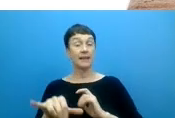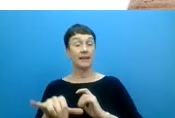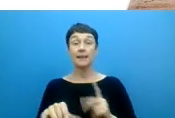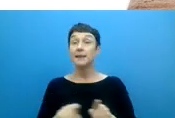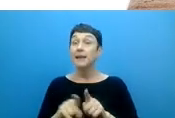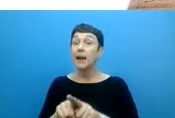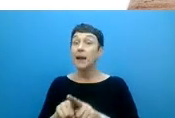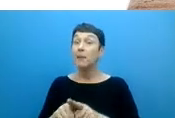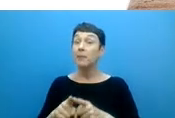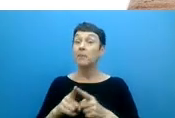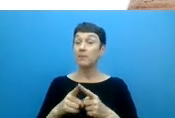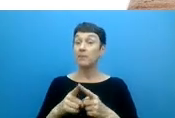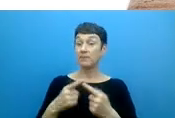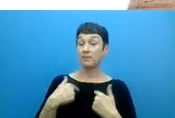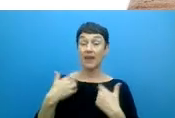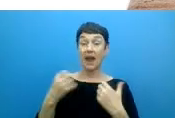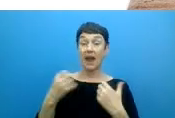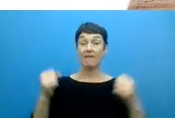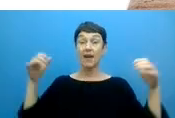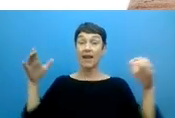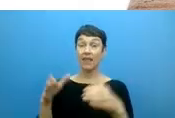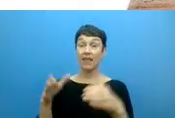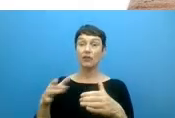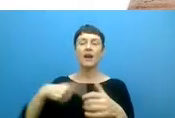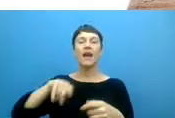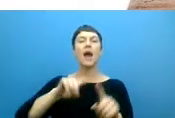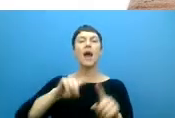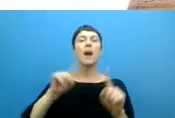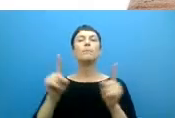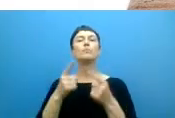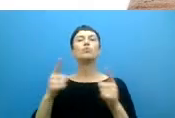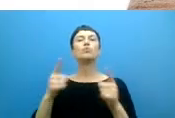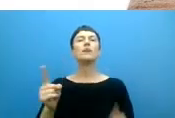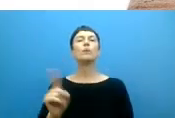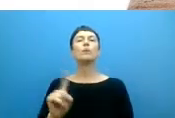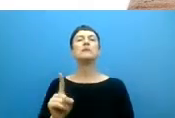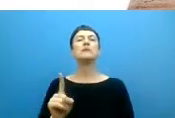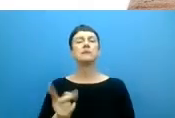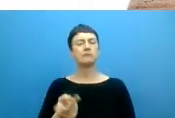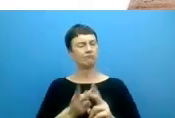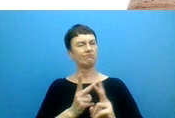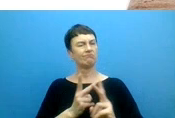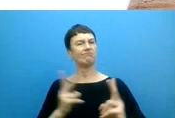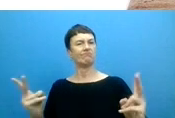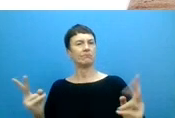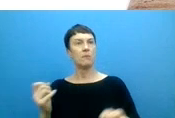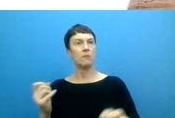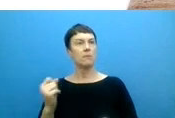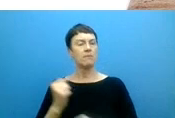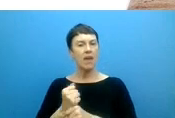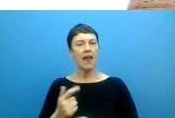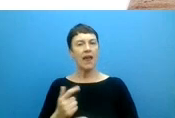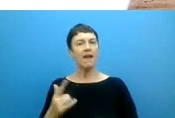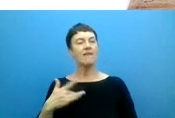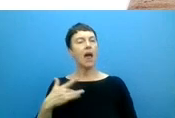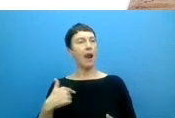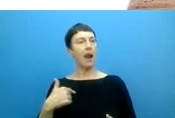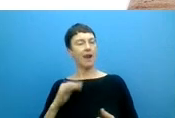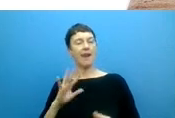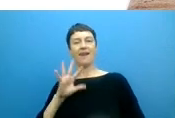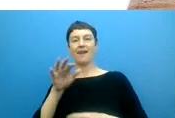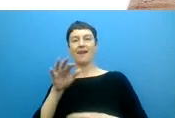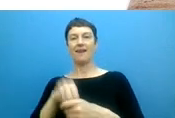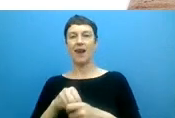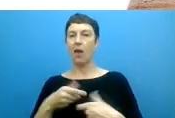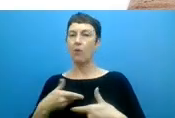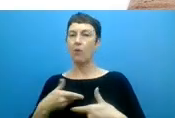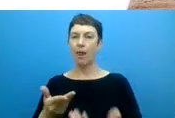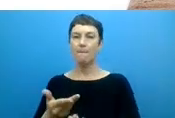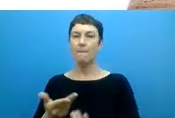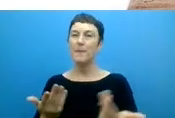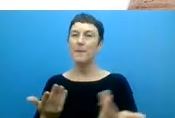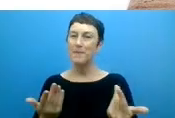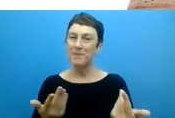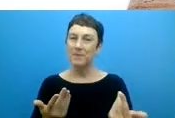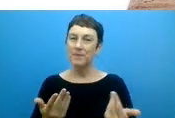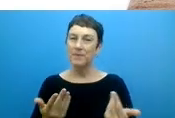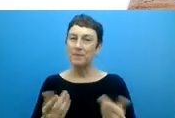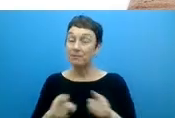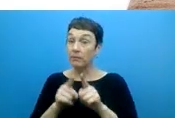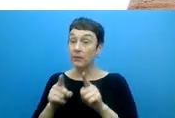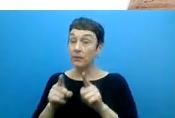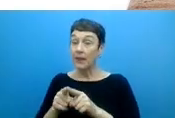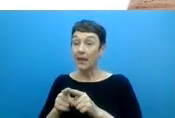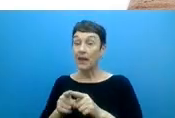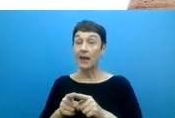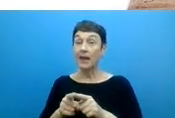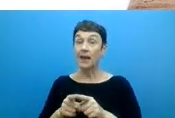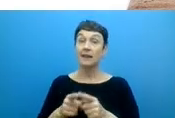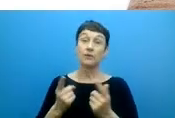we play when we have gatherings and things like that kind of can make people feel welcome or not. And also what languages we use